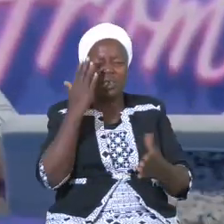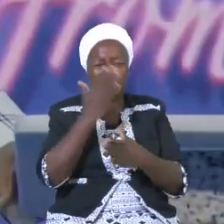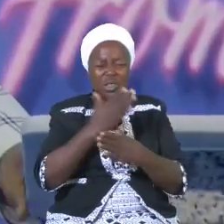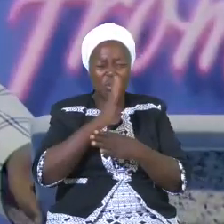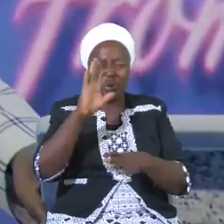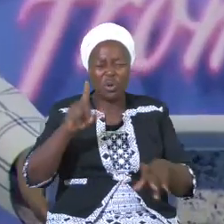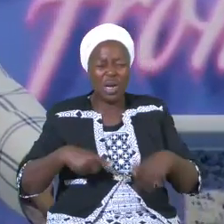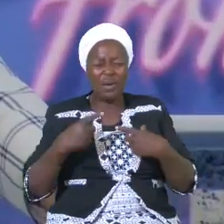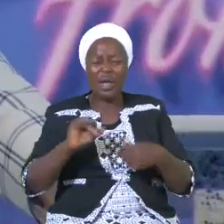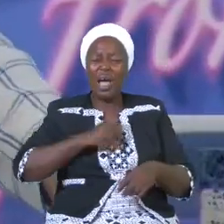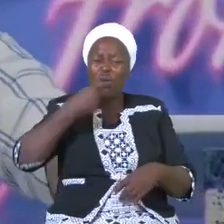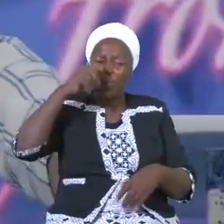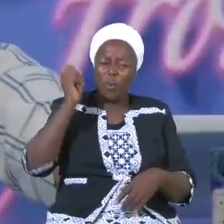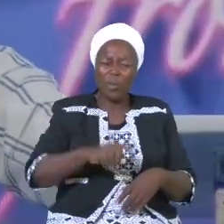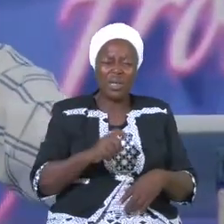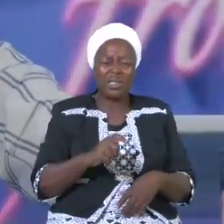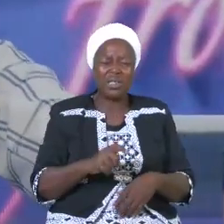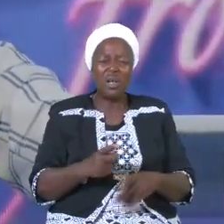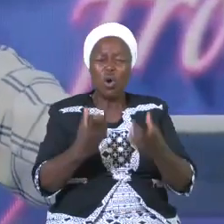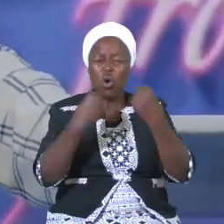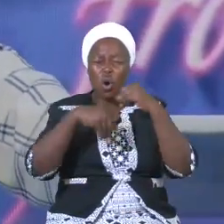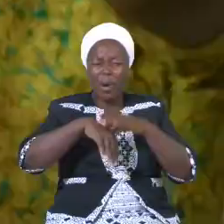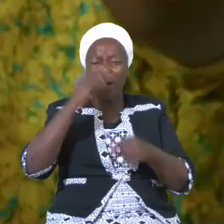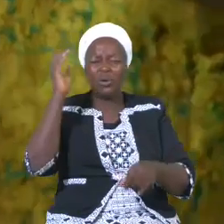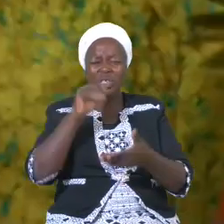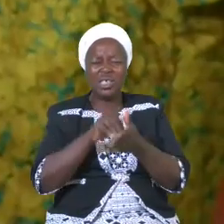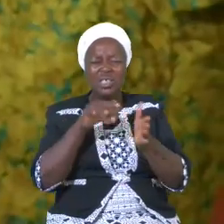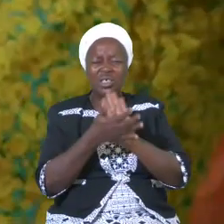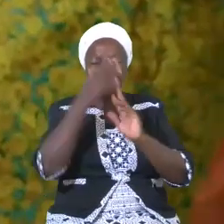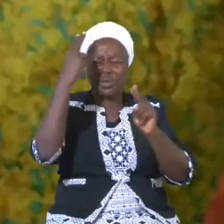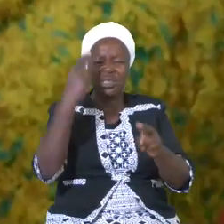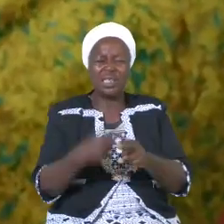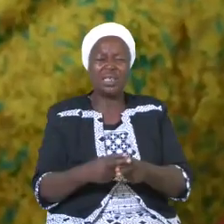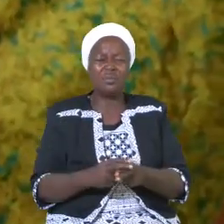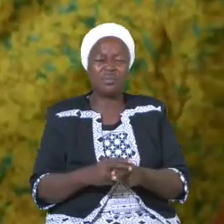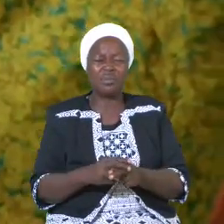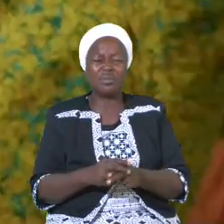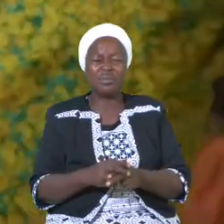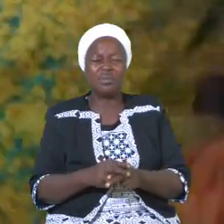i command come out in jesus name